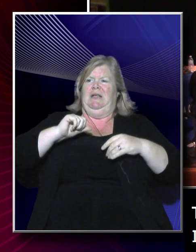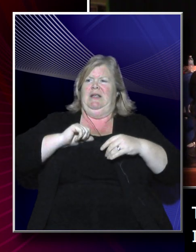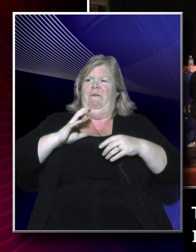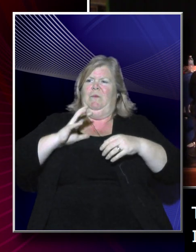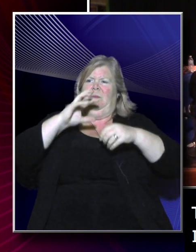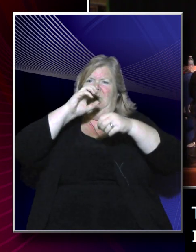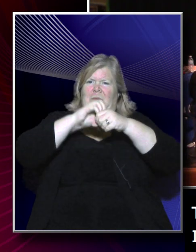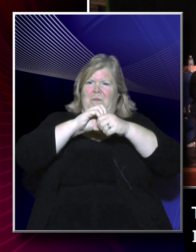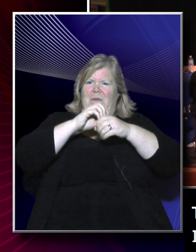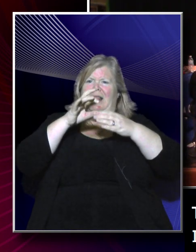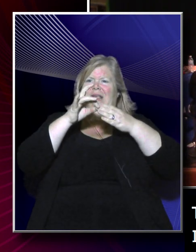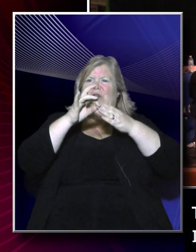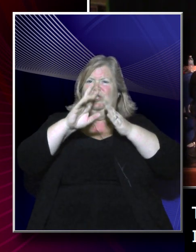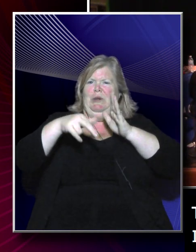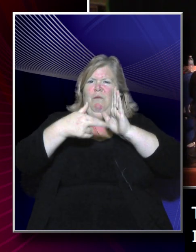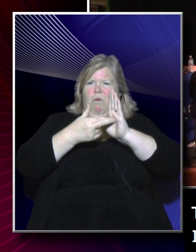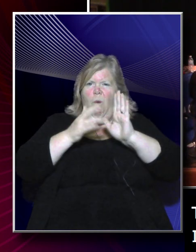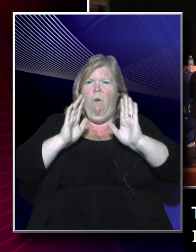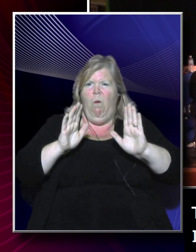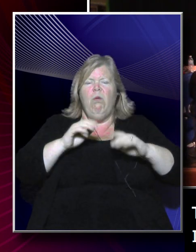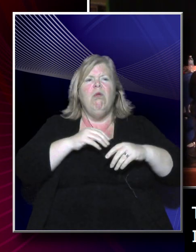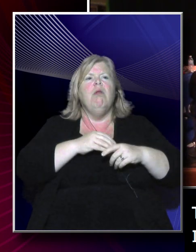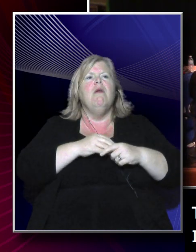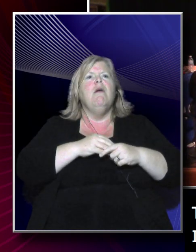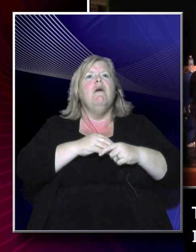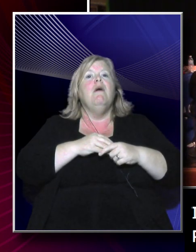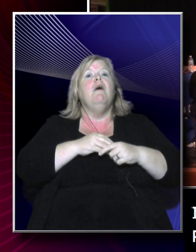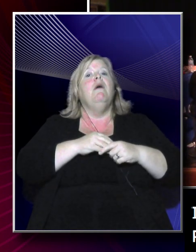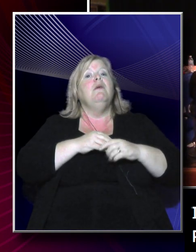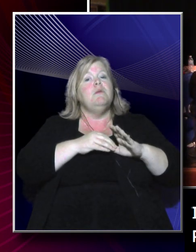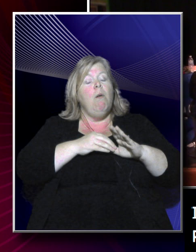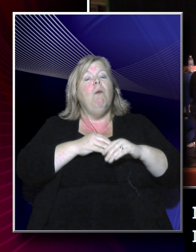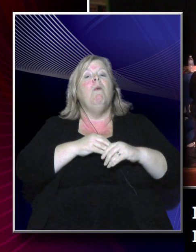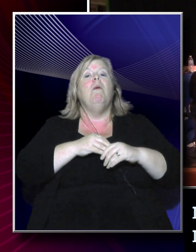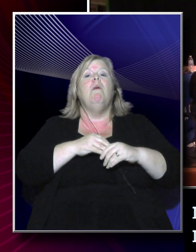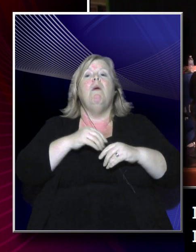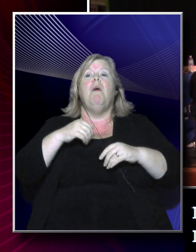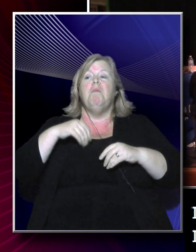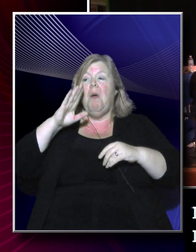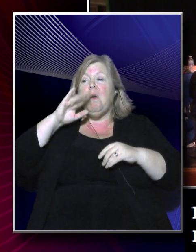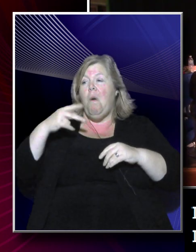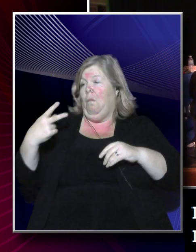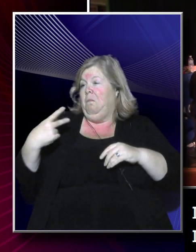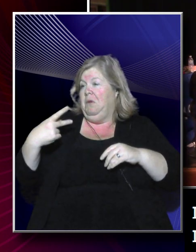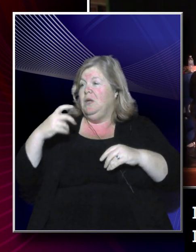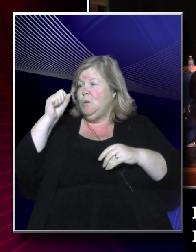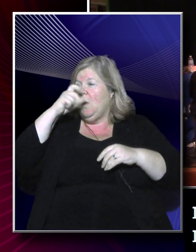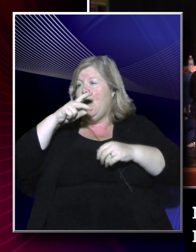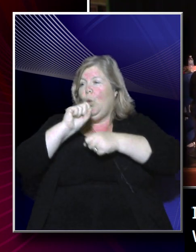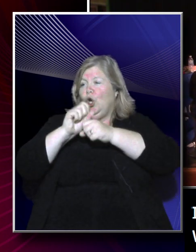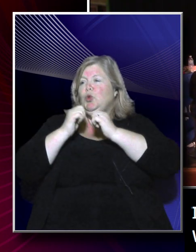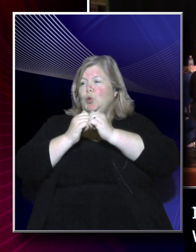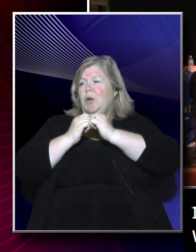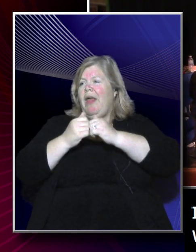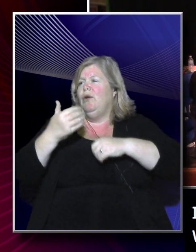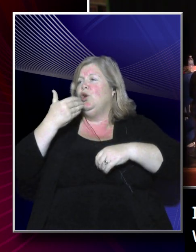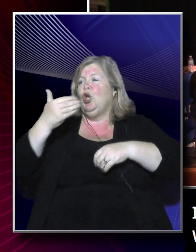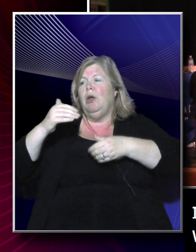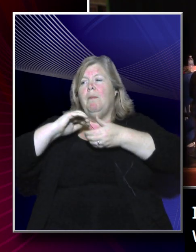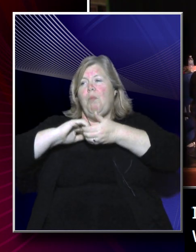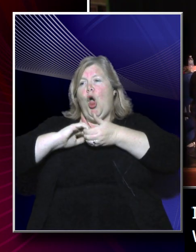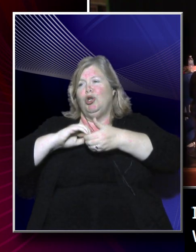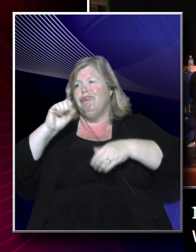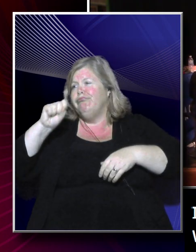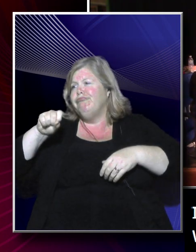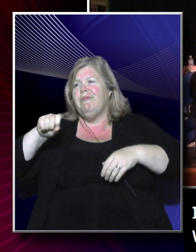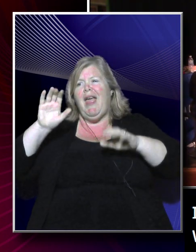in a leadership role here. As such, I know I work with Sue Kay on many different things. She's a good partner and